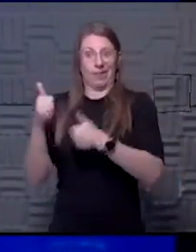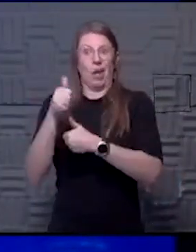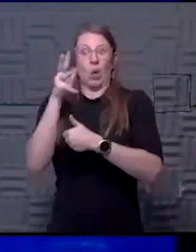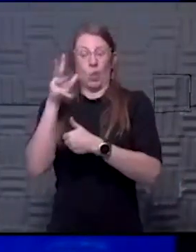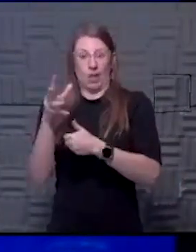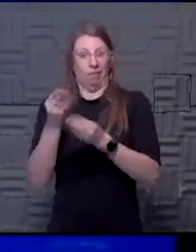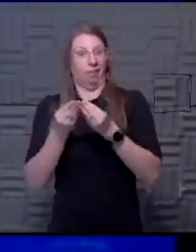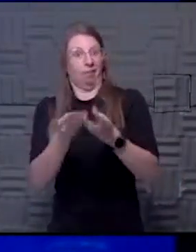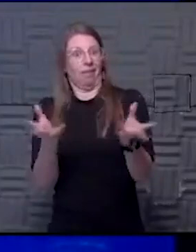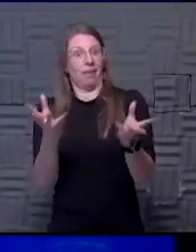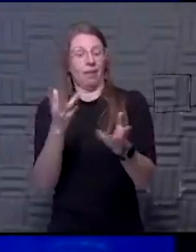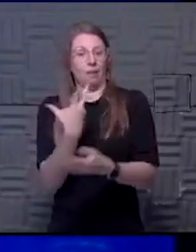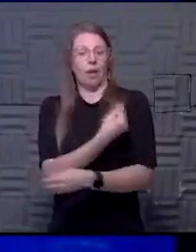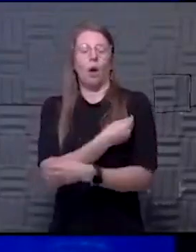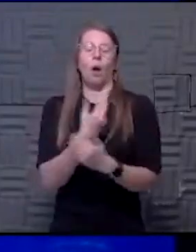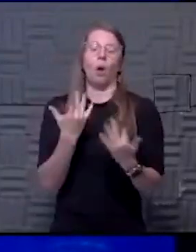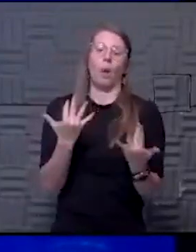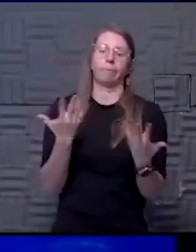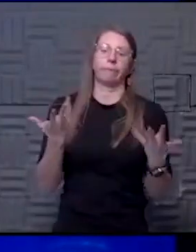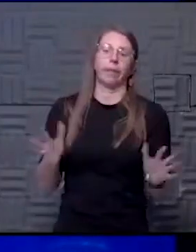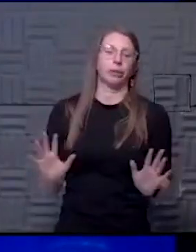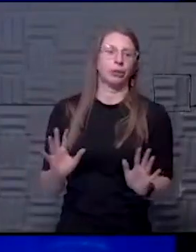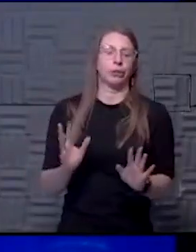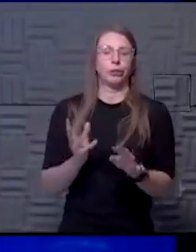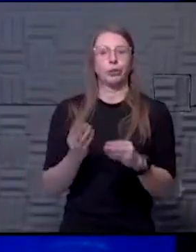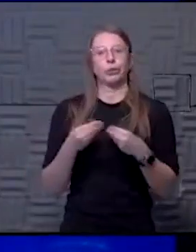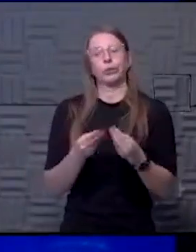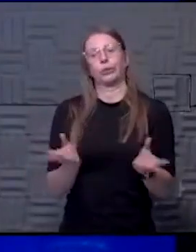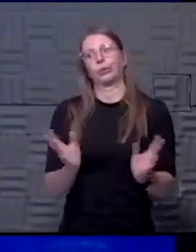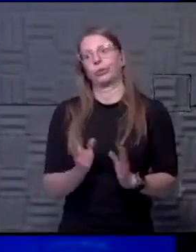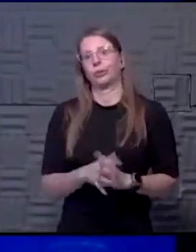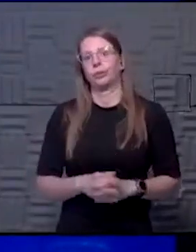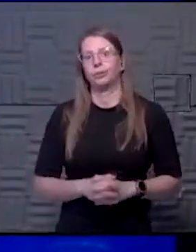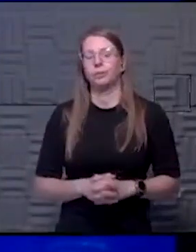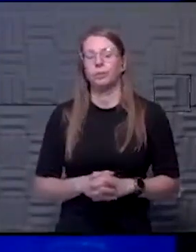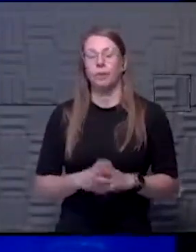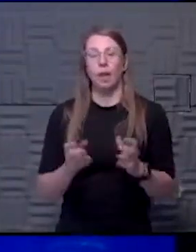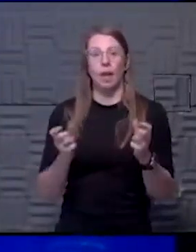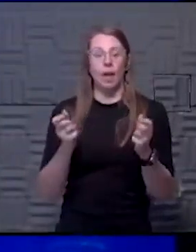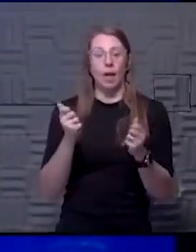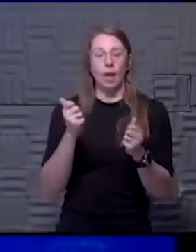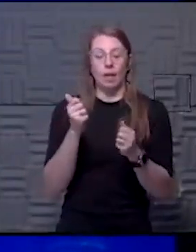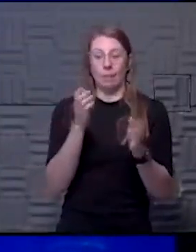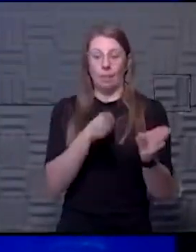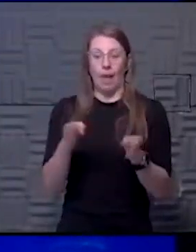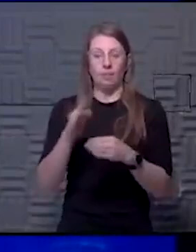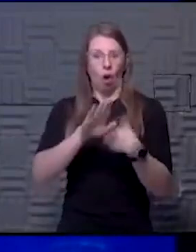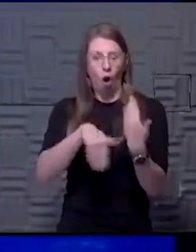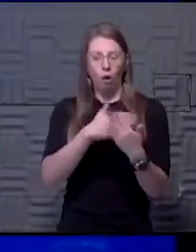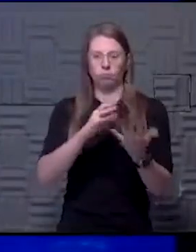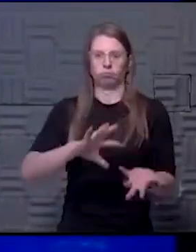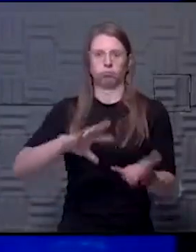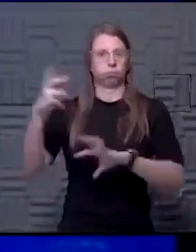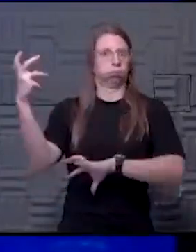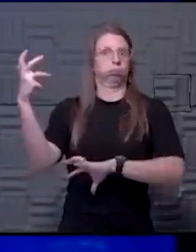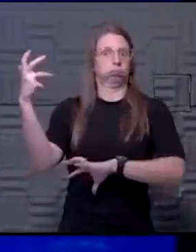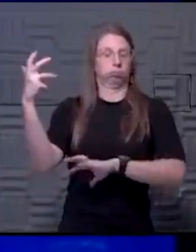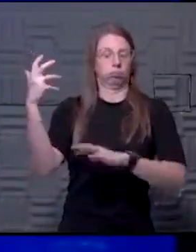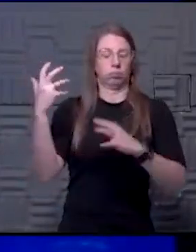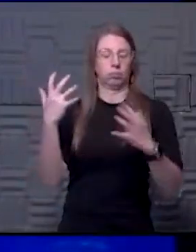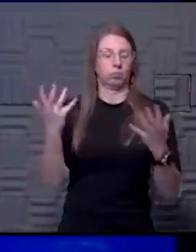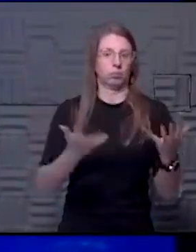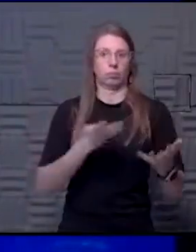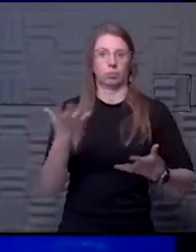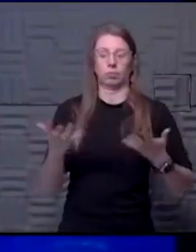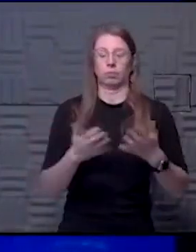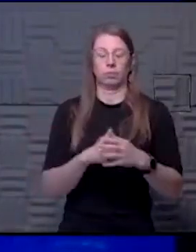all the vaccine, and they said, oh, wait a minute, we already did. I mean, that kind of threw everybody's plans on Friday afternoon up in the air,